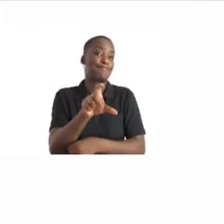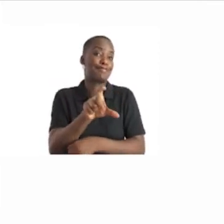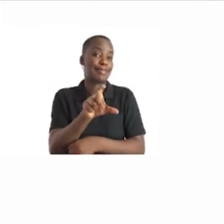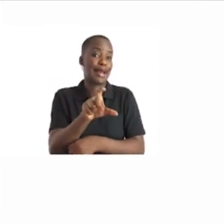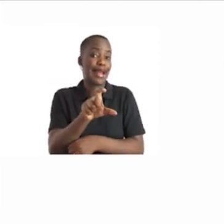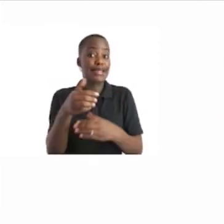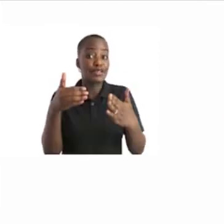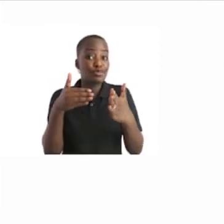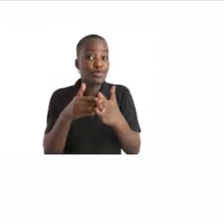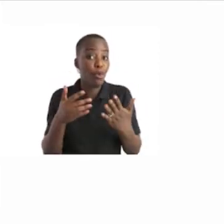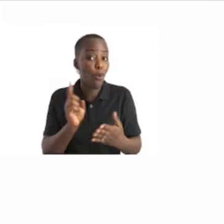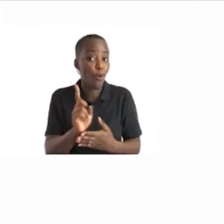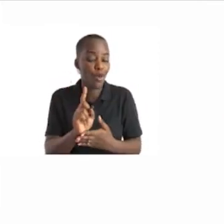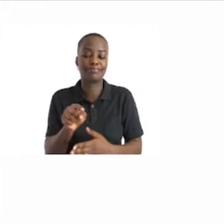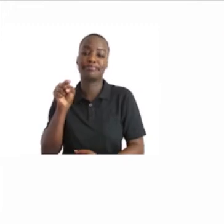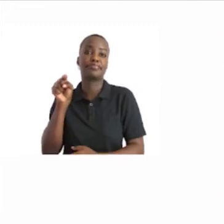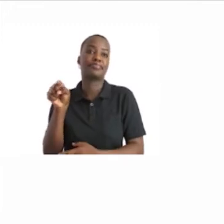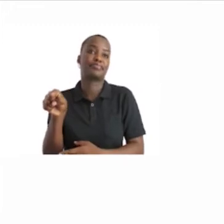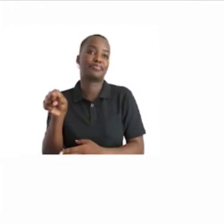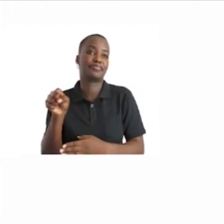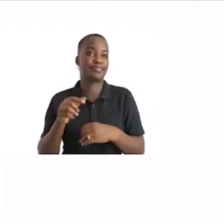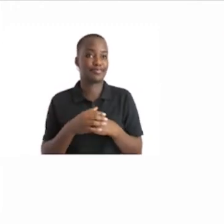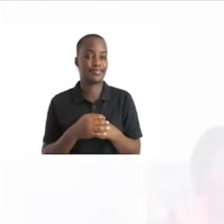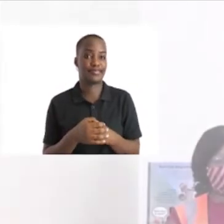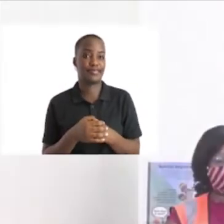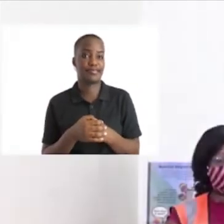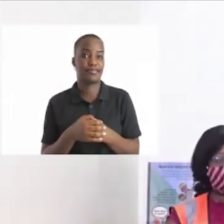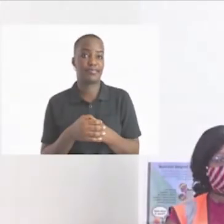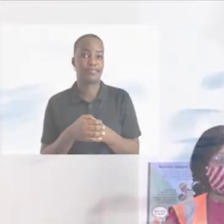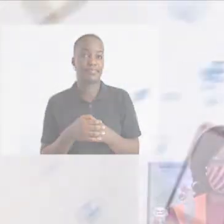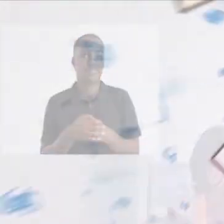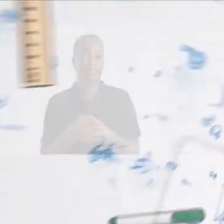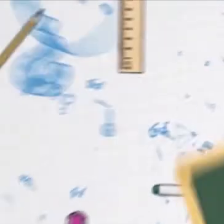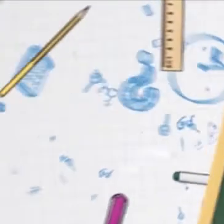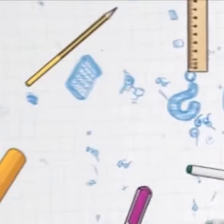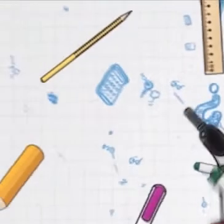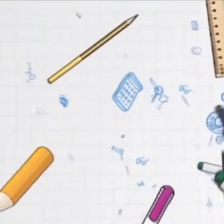letter and end with a full stop.